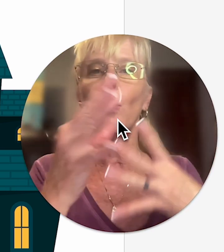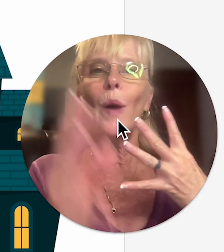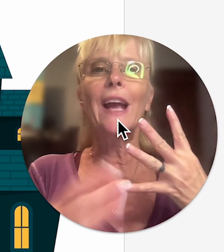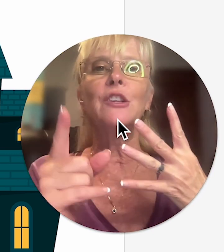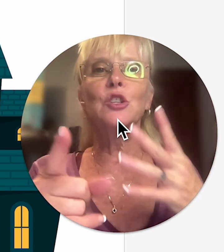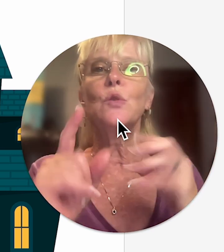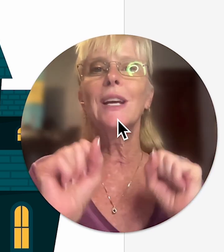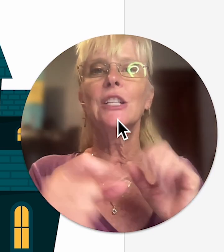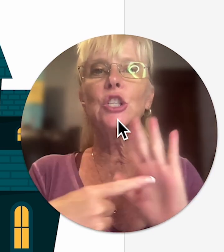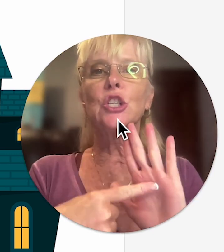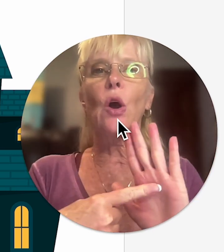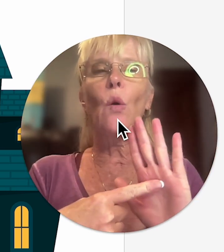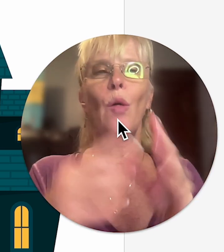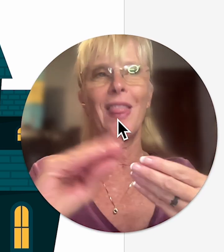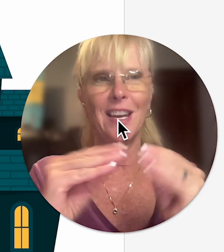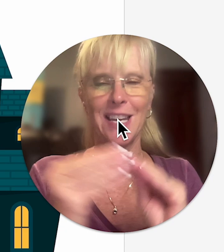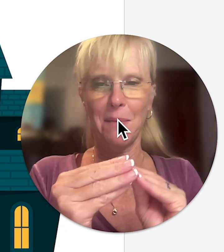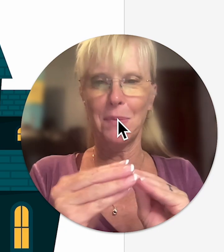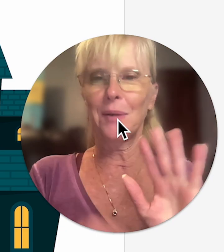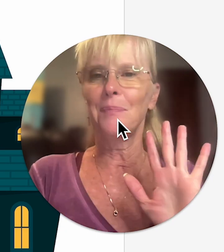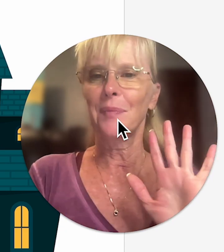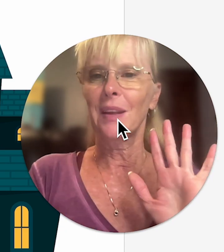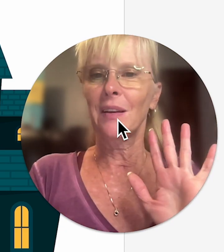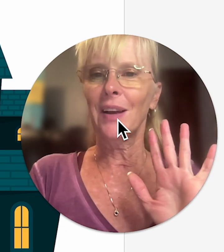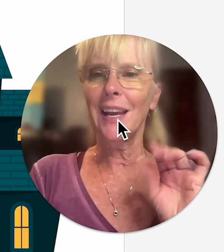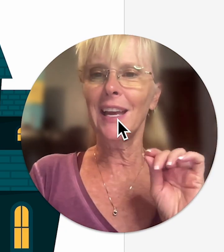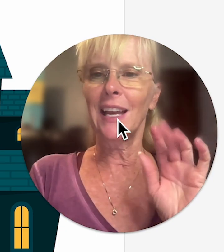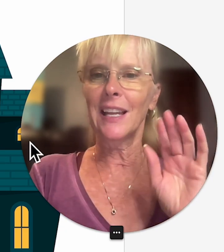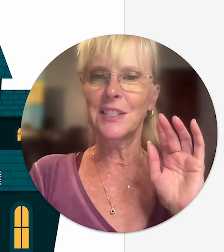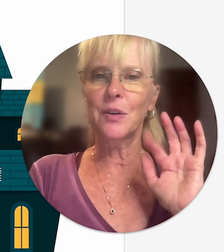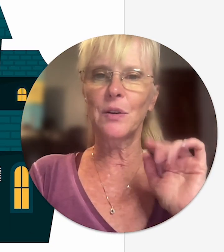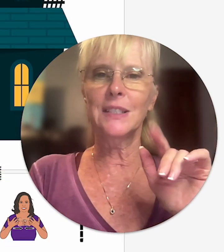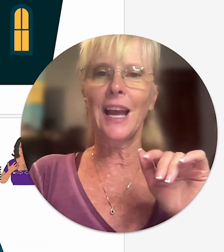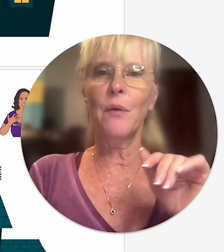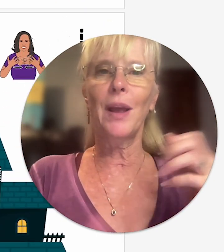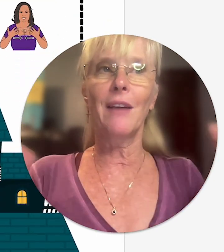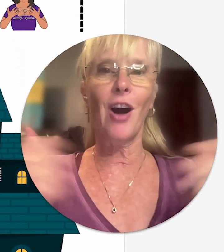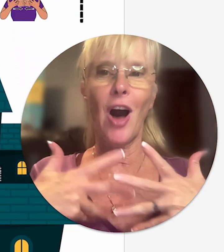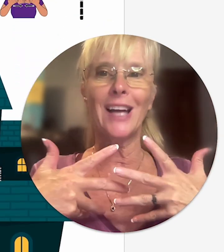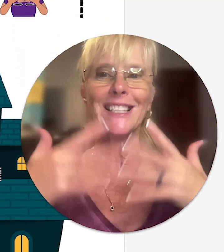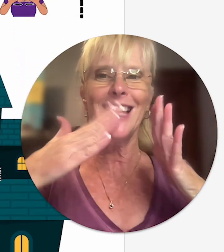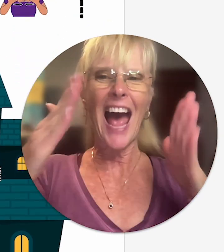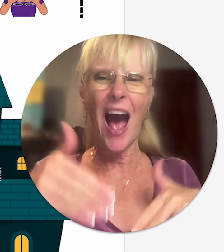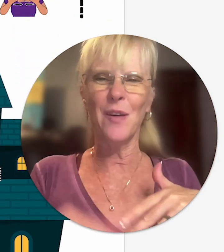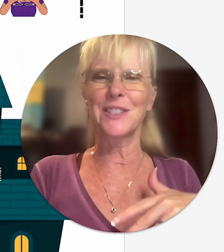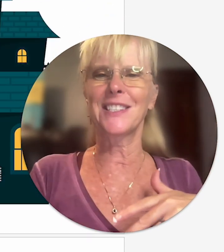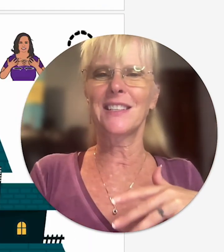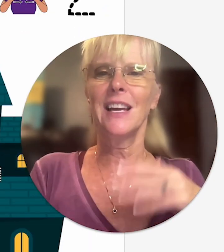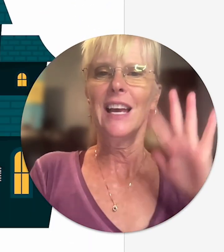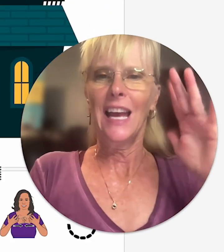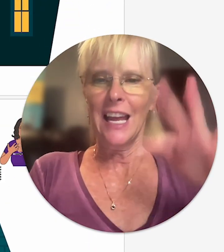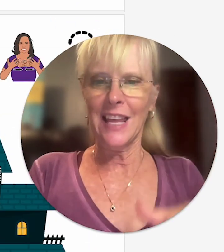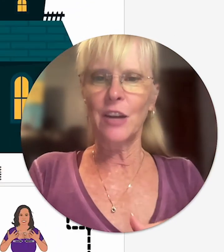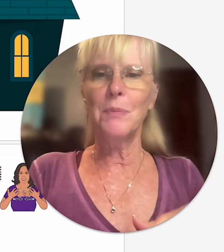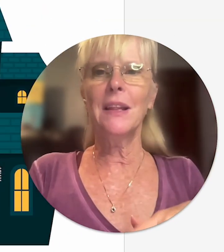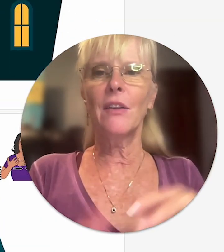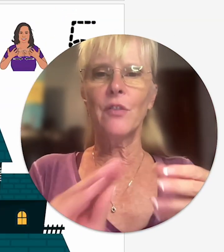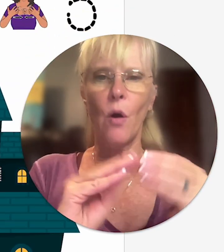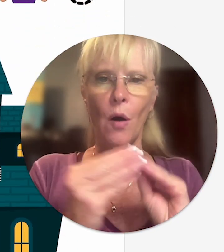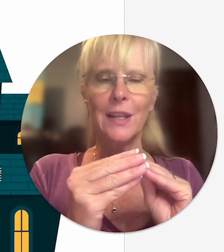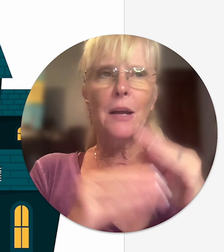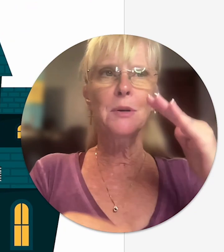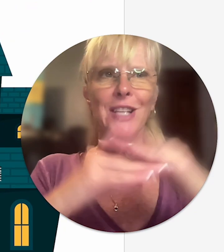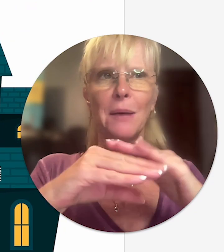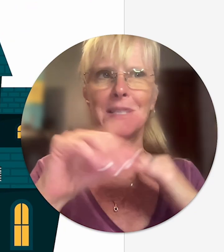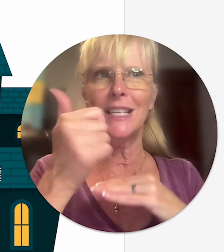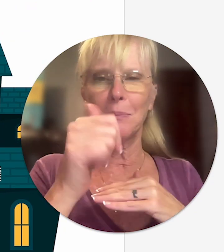all the ways you can show the number. Okay, and let's go on down. We have a haunted house, and that'll be there for